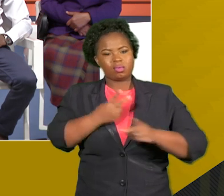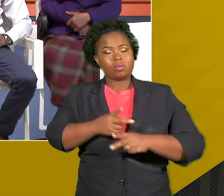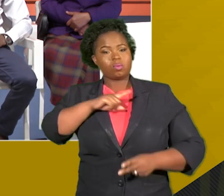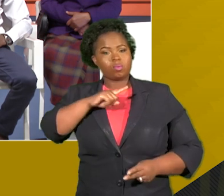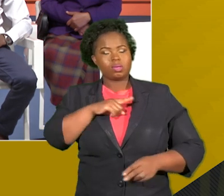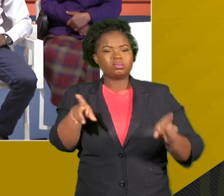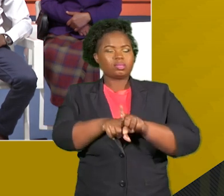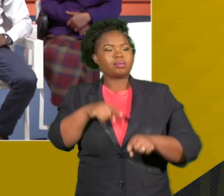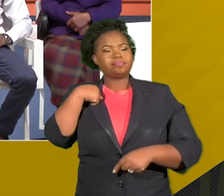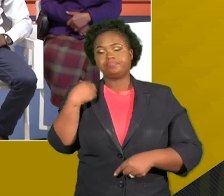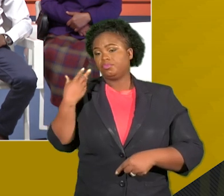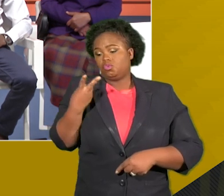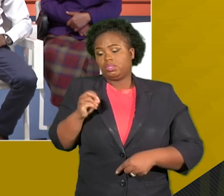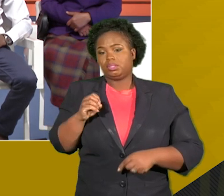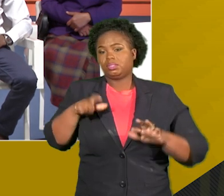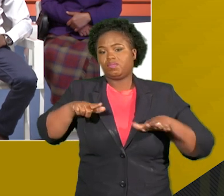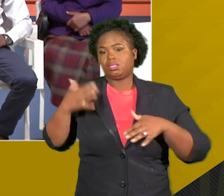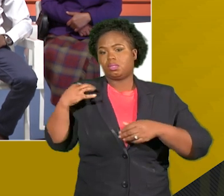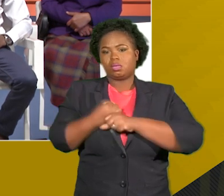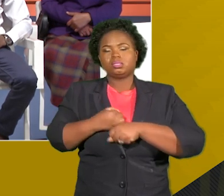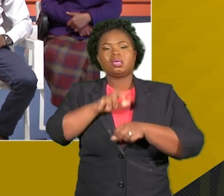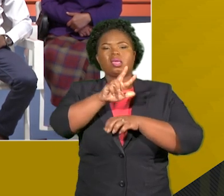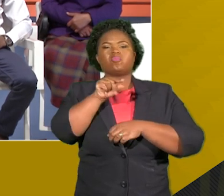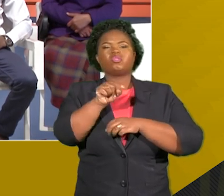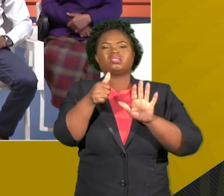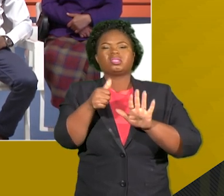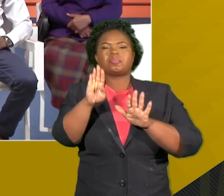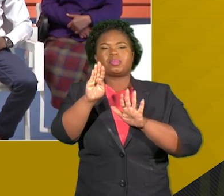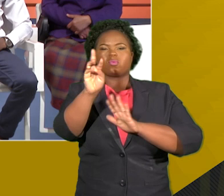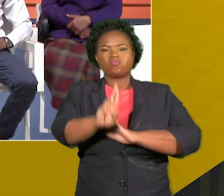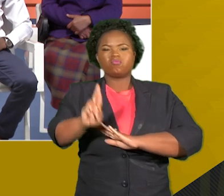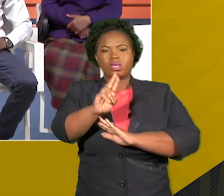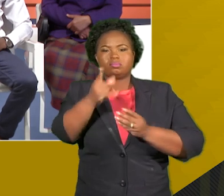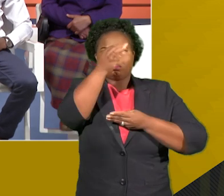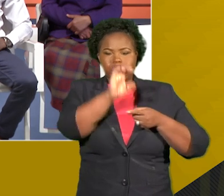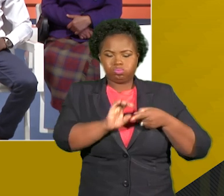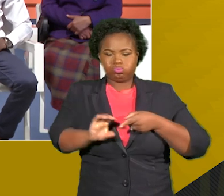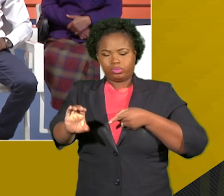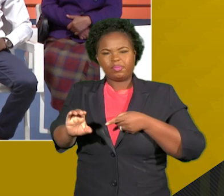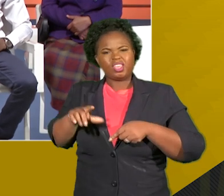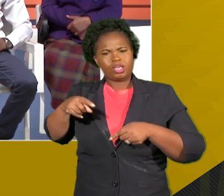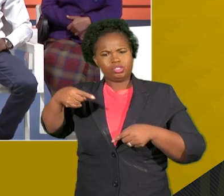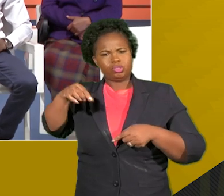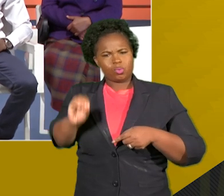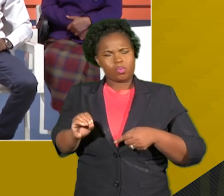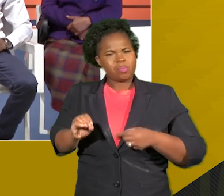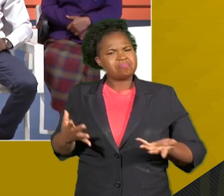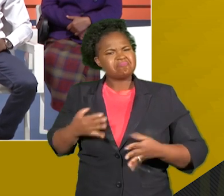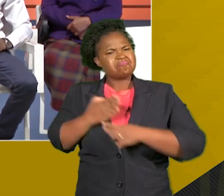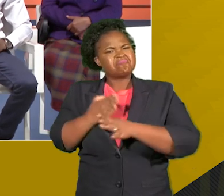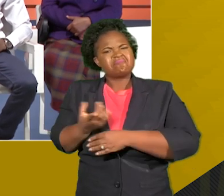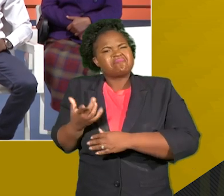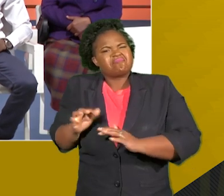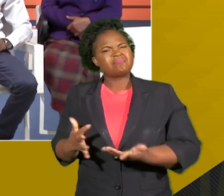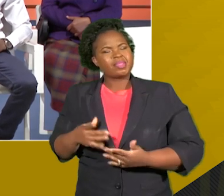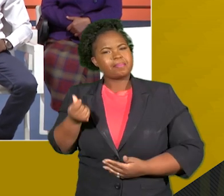even you look at 2017 landings in Africa, 8.6 billion rand were allocated for ama NGOs. Iyaphile mali and isebenza kanjani